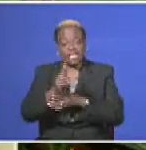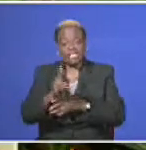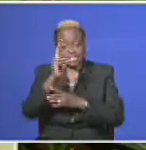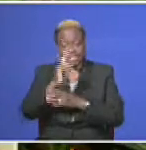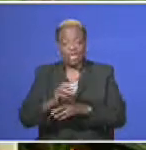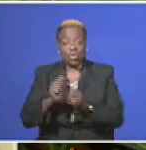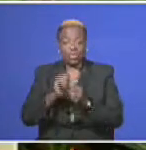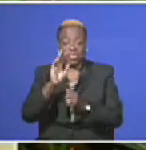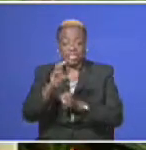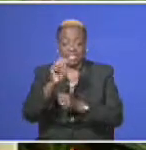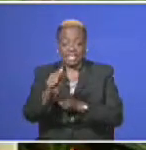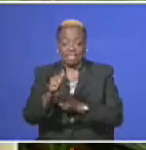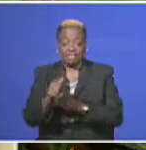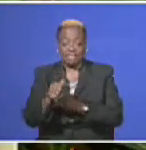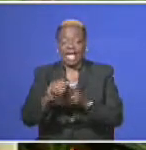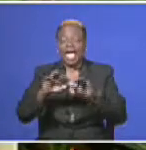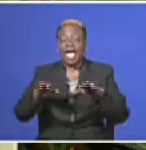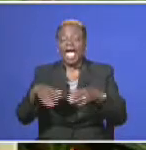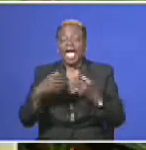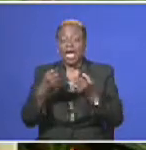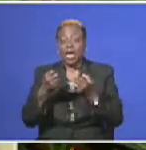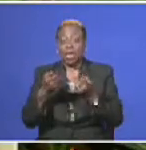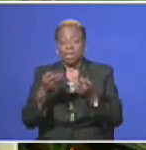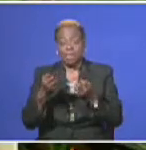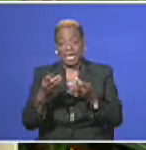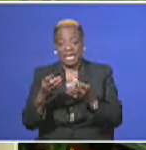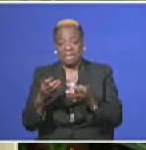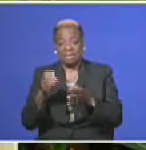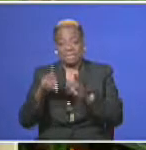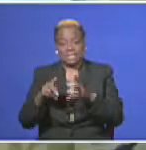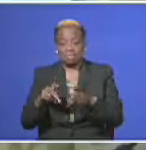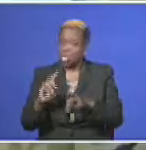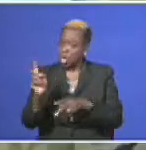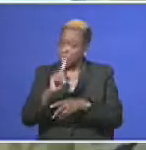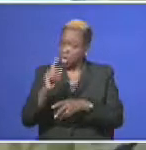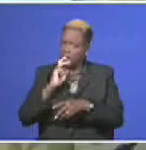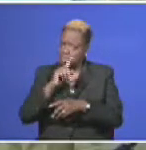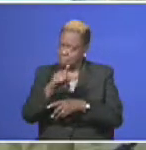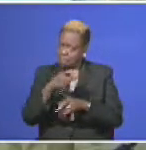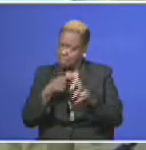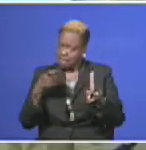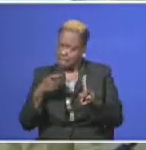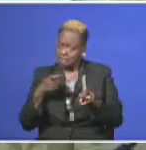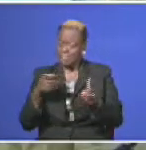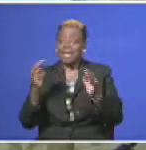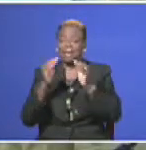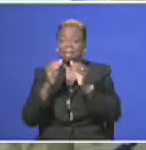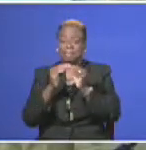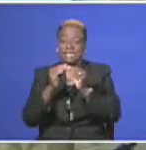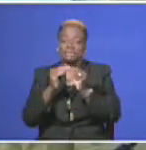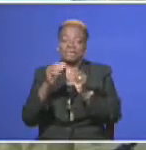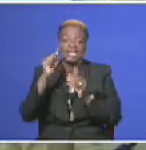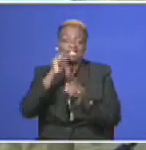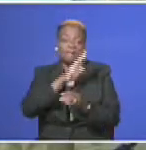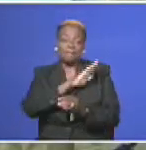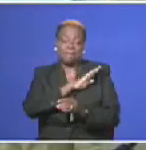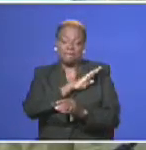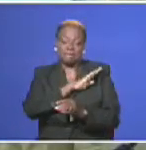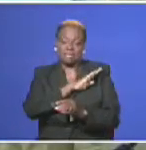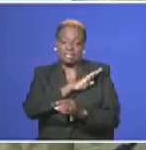per day do you have someone either ask you or ask someone, well, where are your people from? Meet Felicia Burrows, an entrepreneur